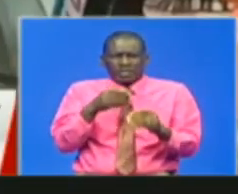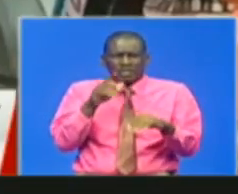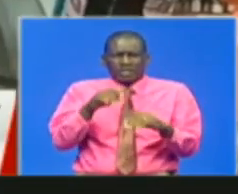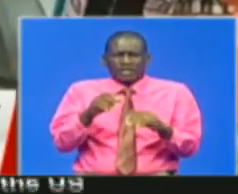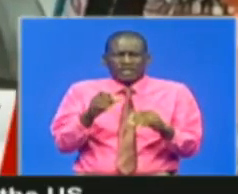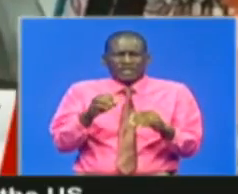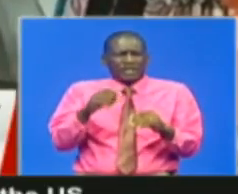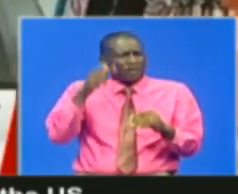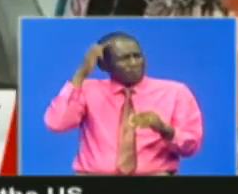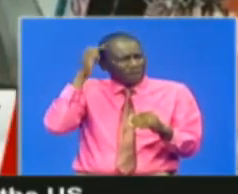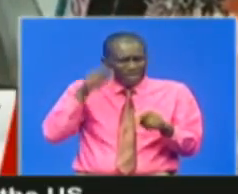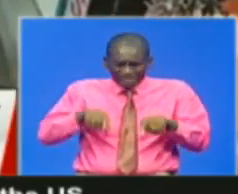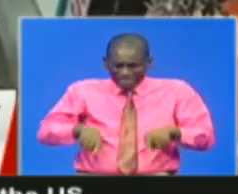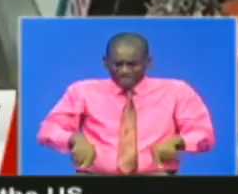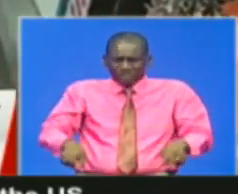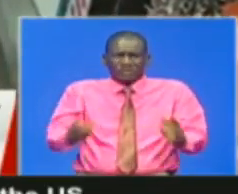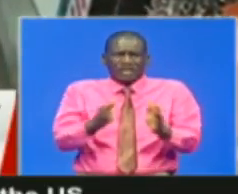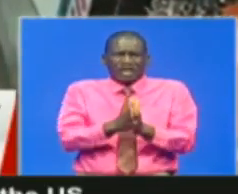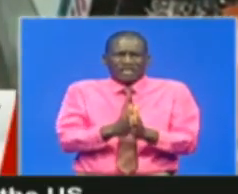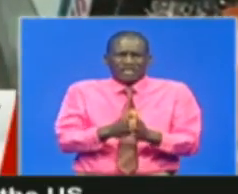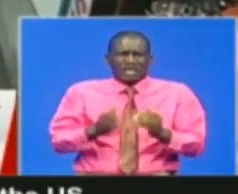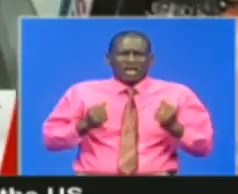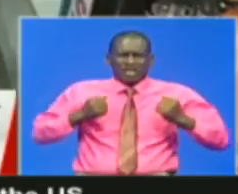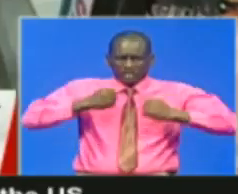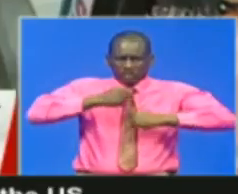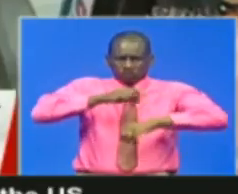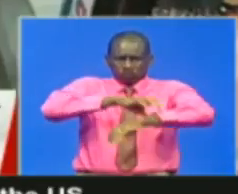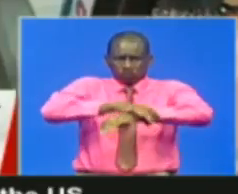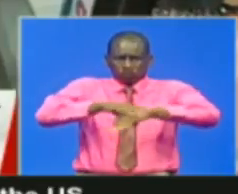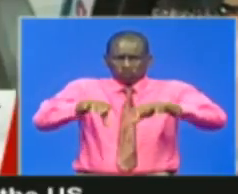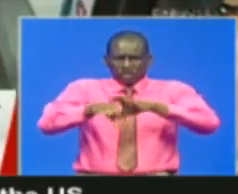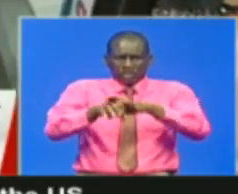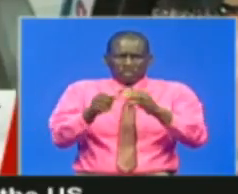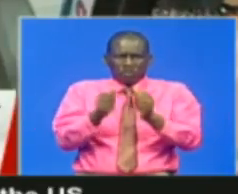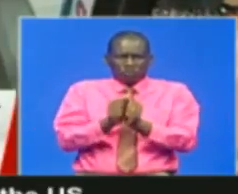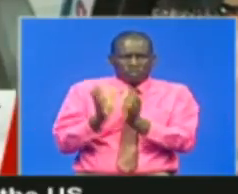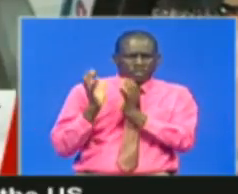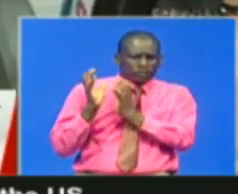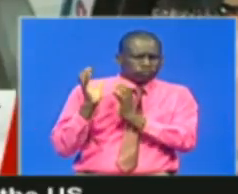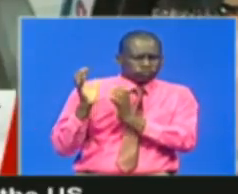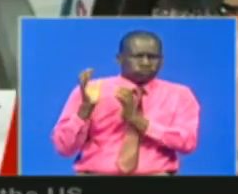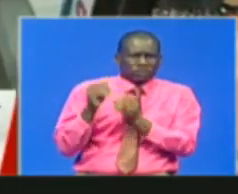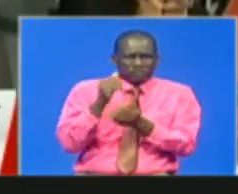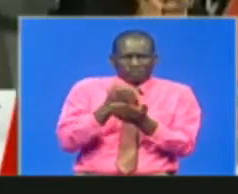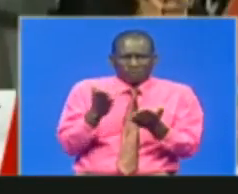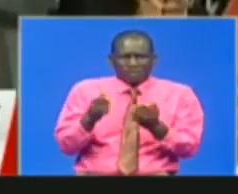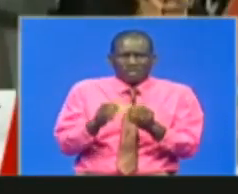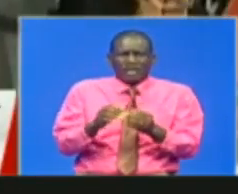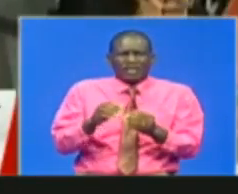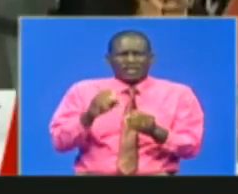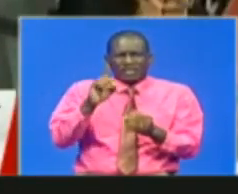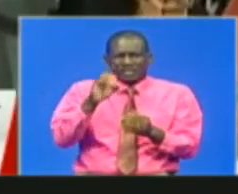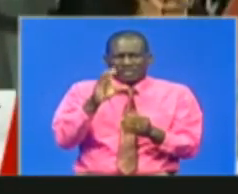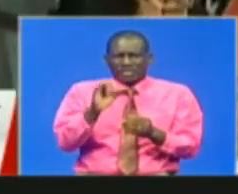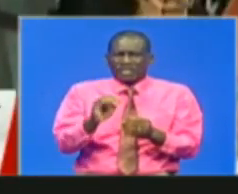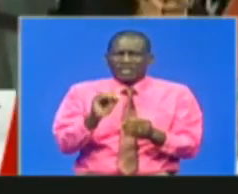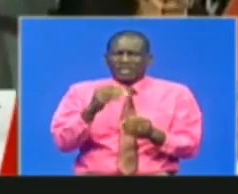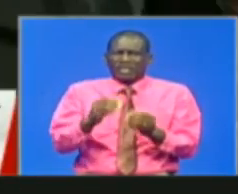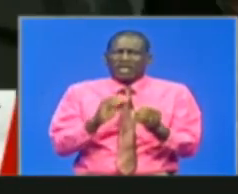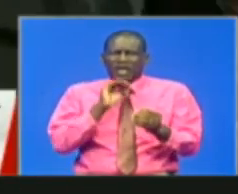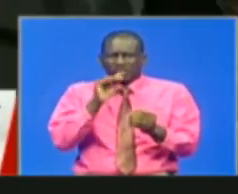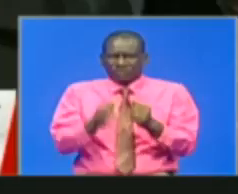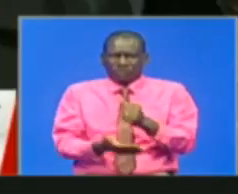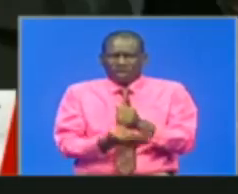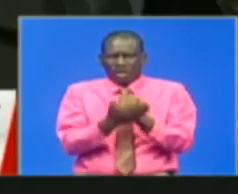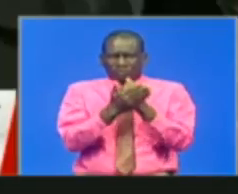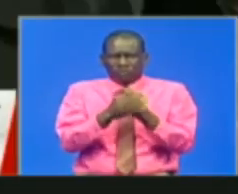of black trousers and hooded sweater carrying a cardboard box. Detectives are asking for help in identifying and